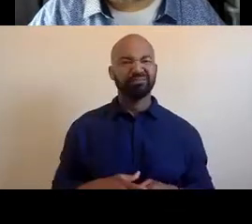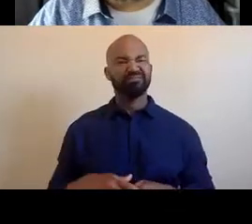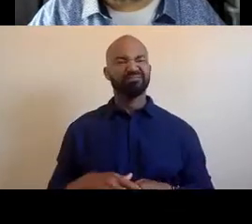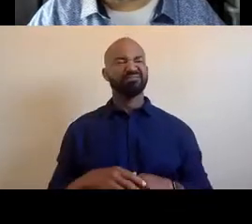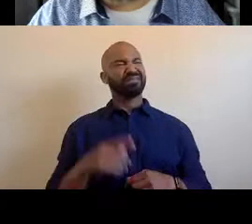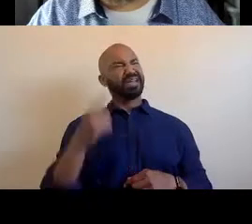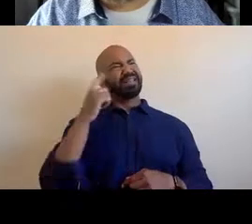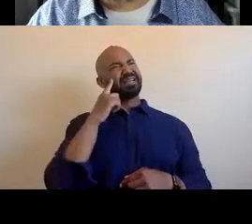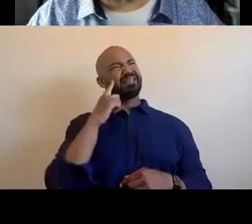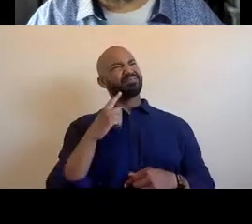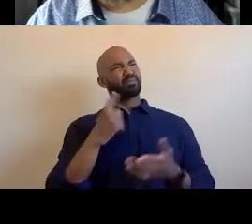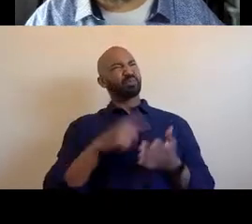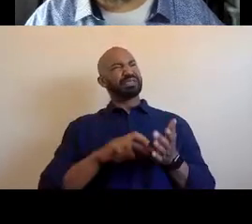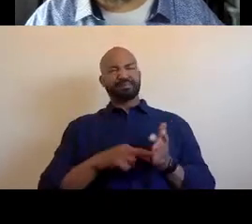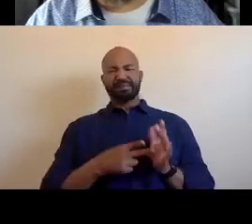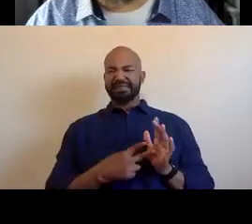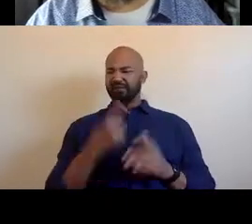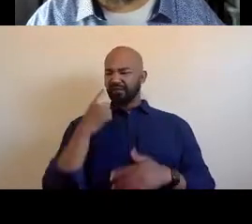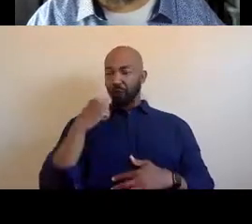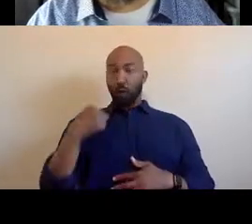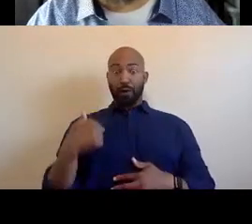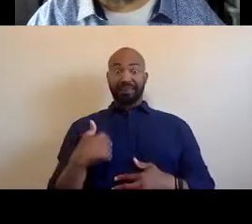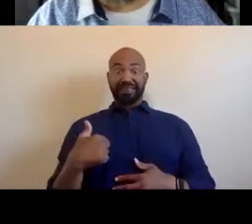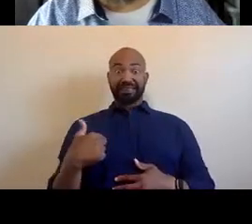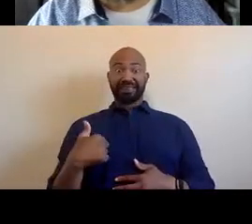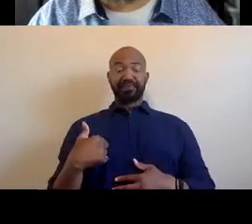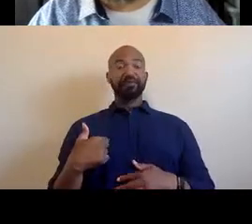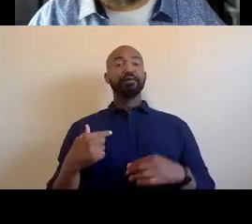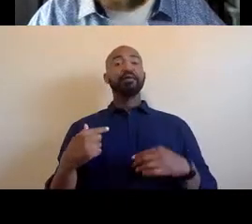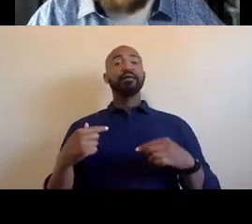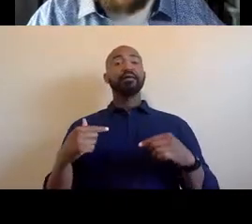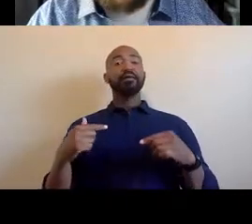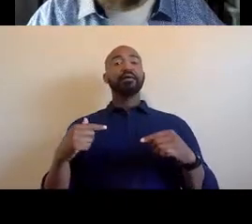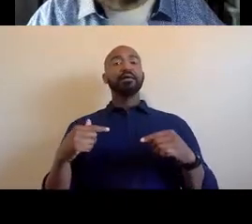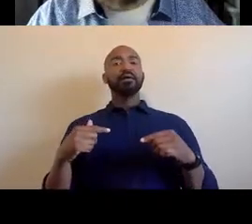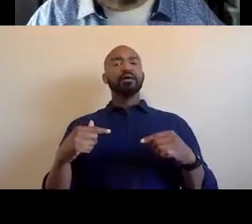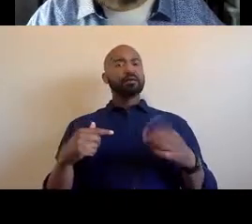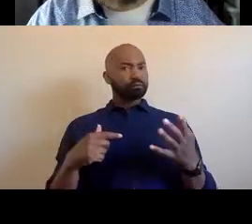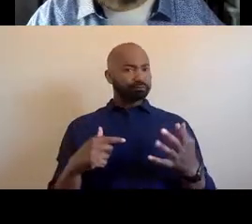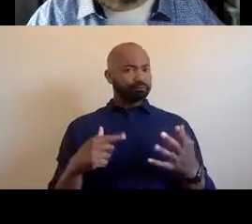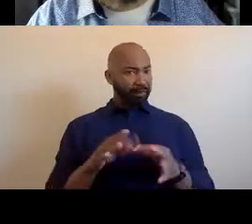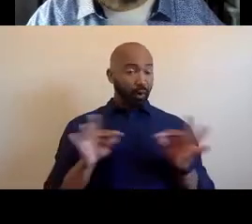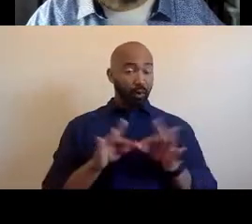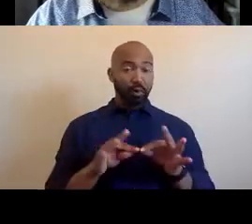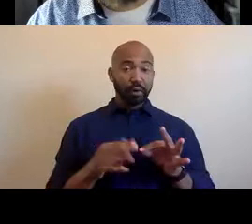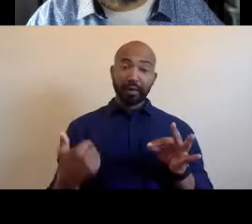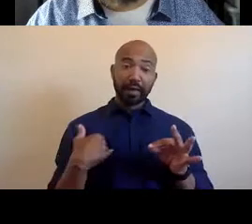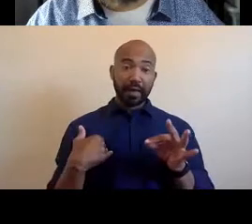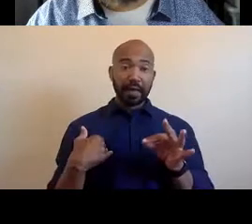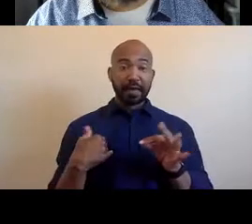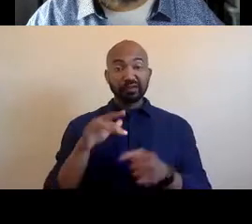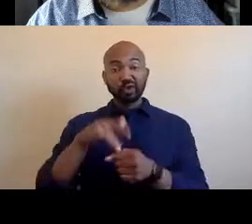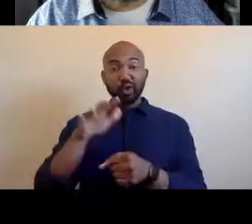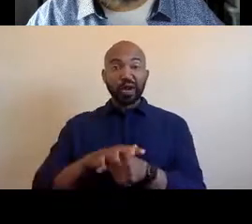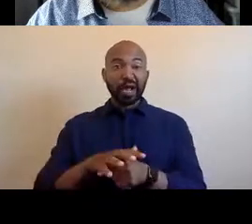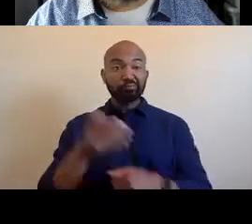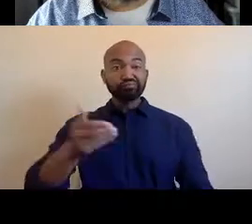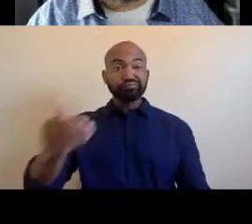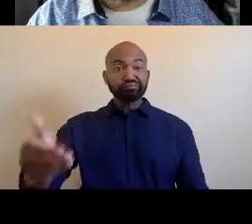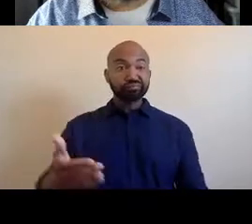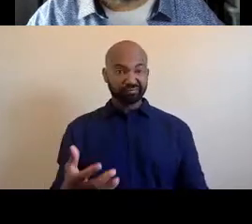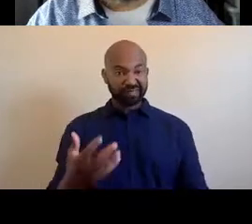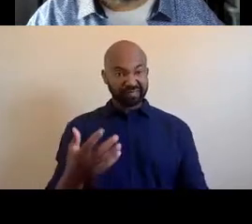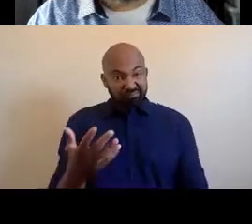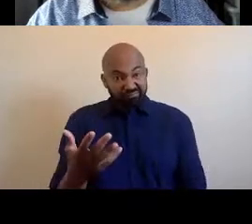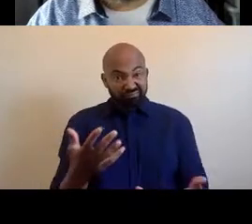exactly mean? What does that mean for me? And I mean, is it a big deal to have a soda here and there? Is it that big of a